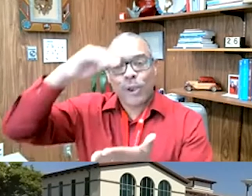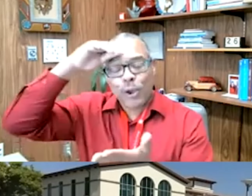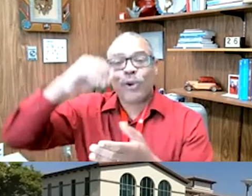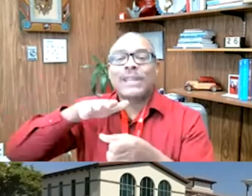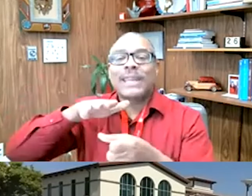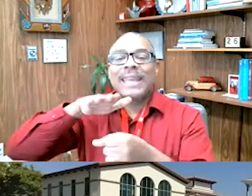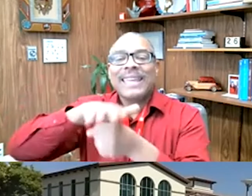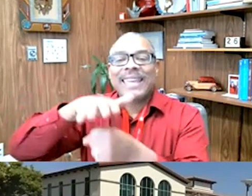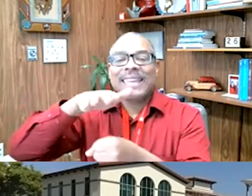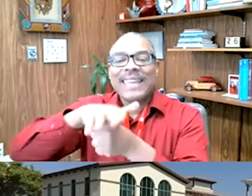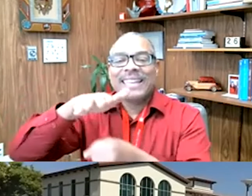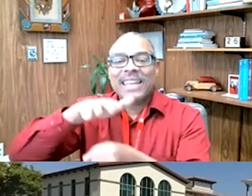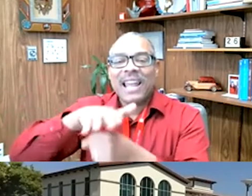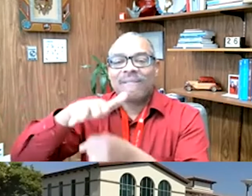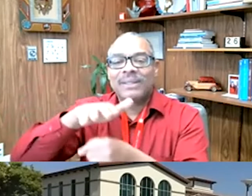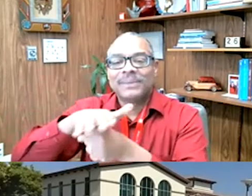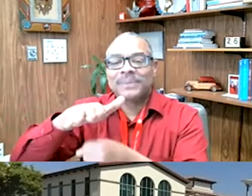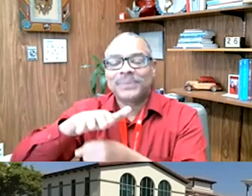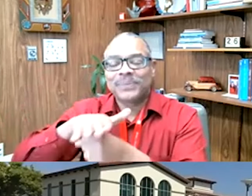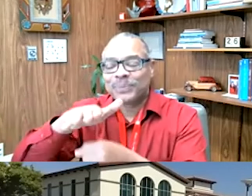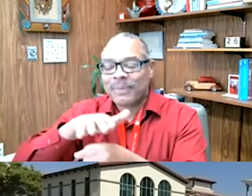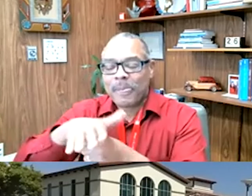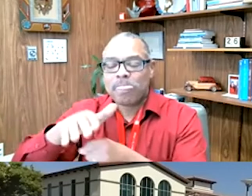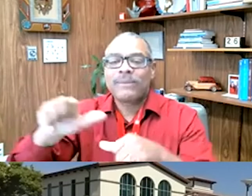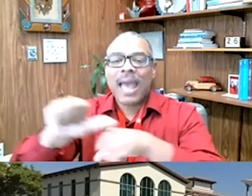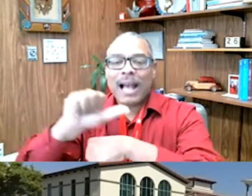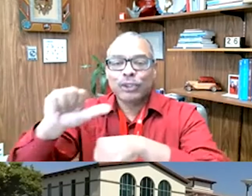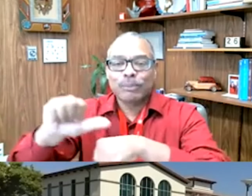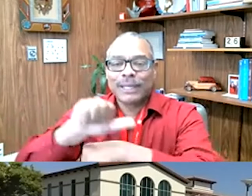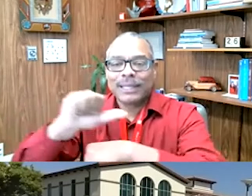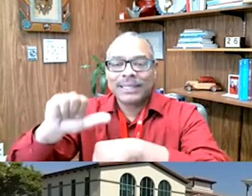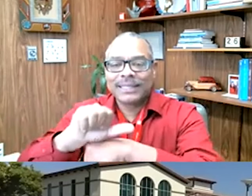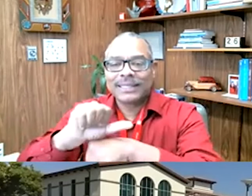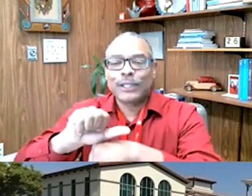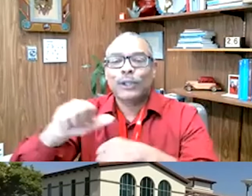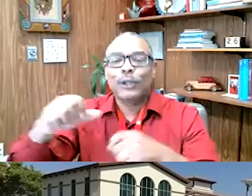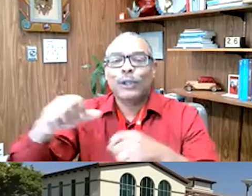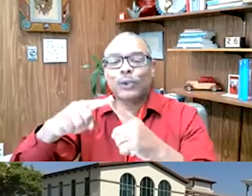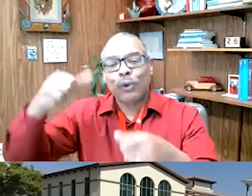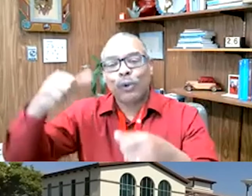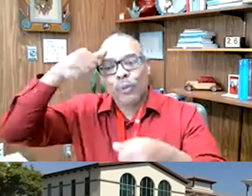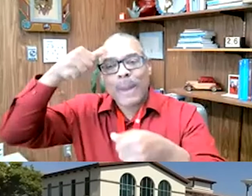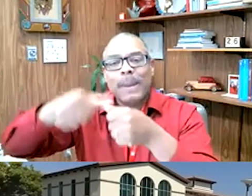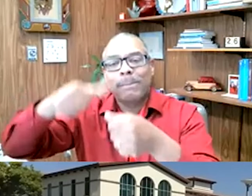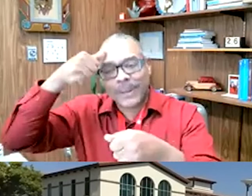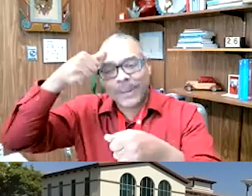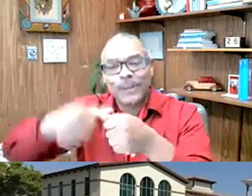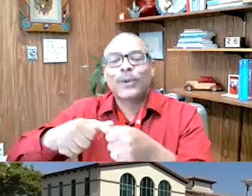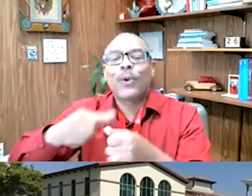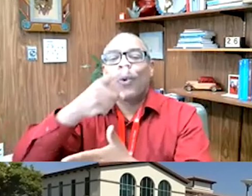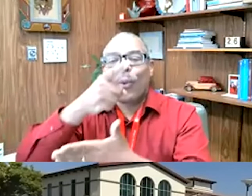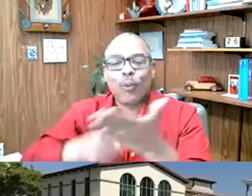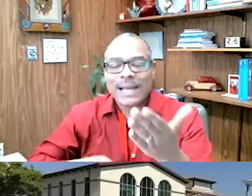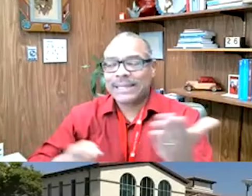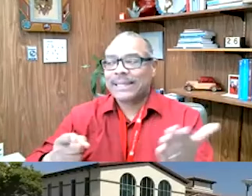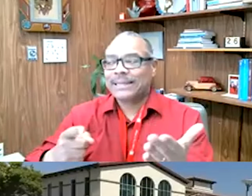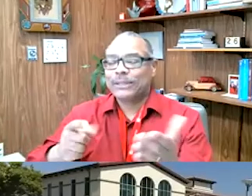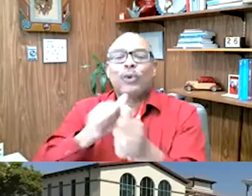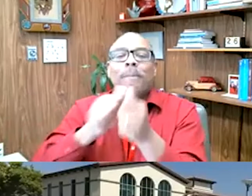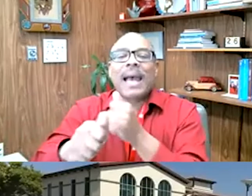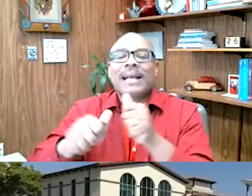oh, there we go. I lost my train of thought for a second. So it was basically, we just learned good enough in order